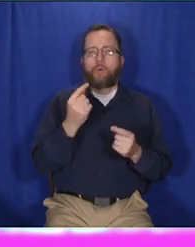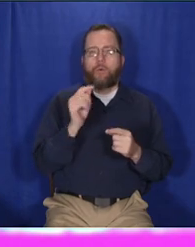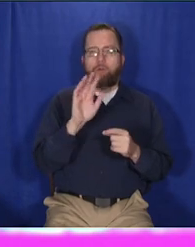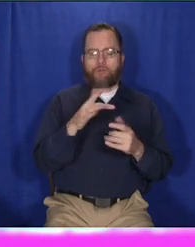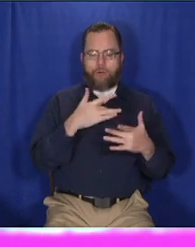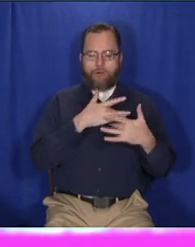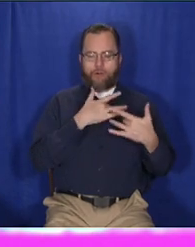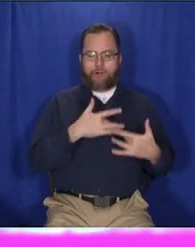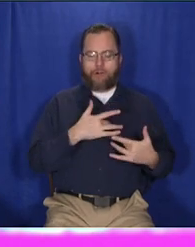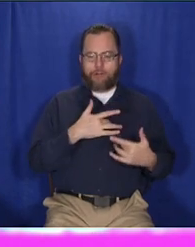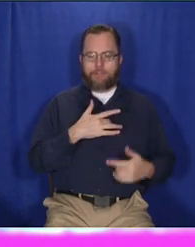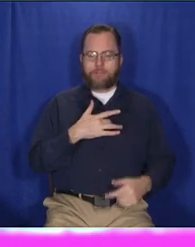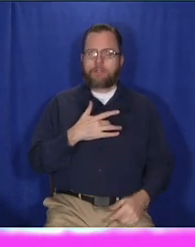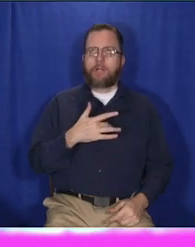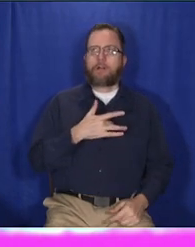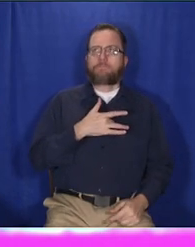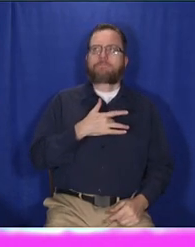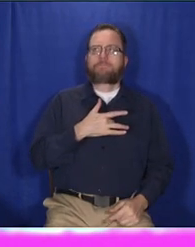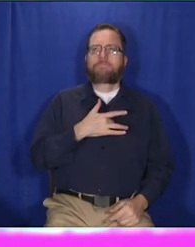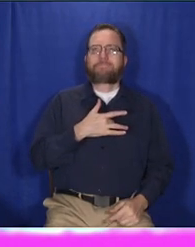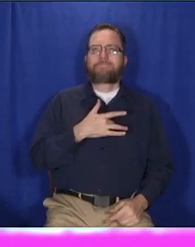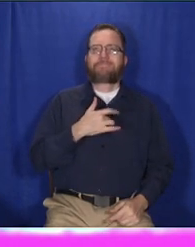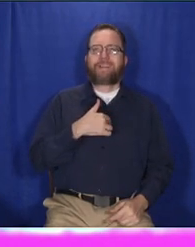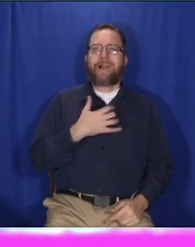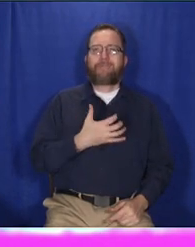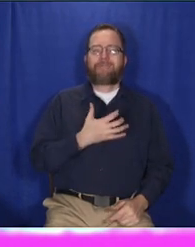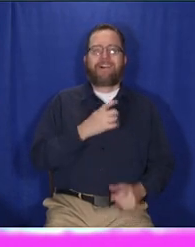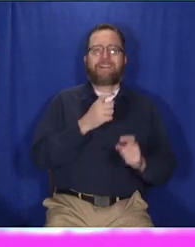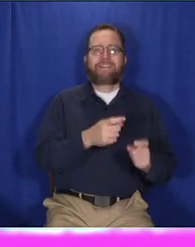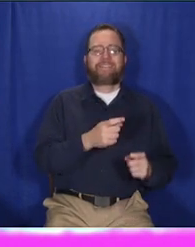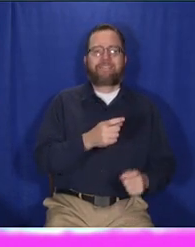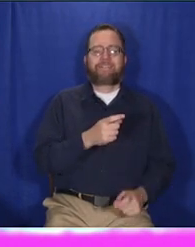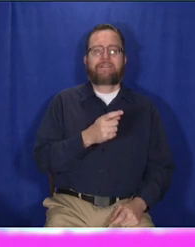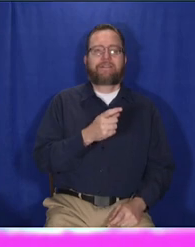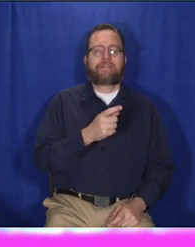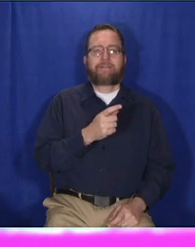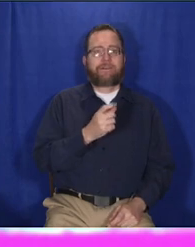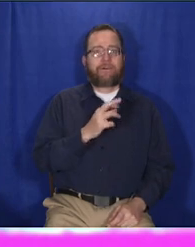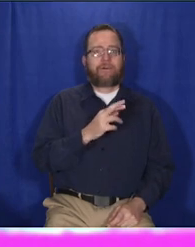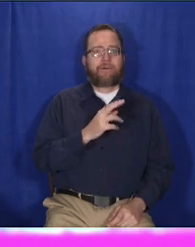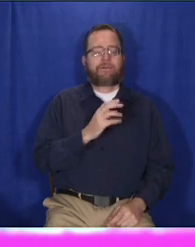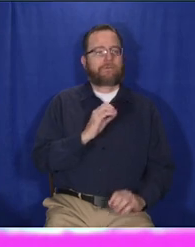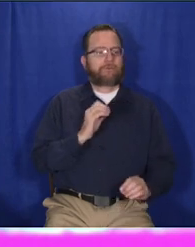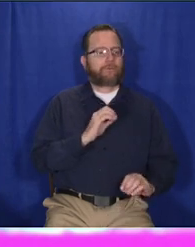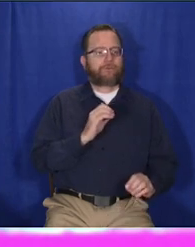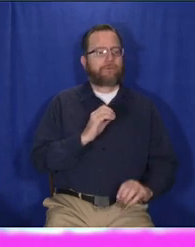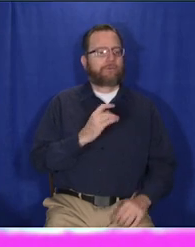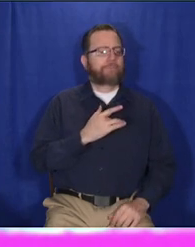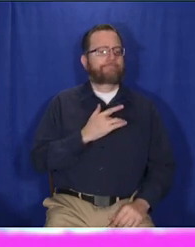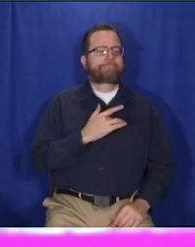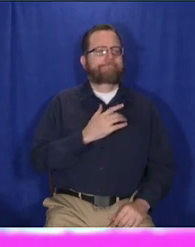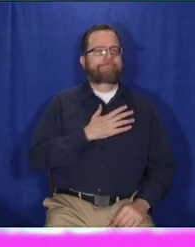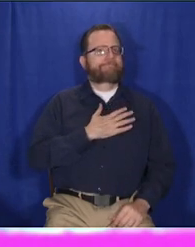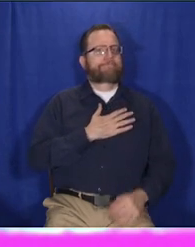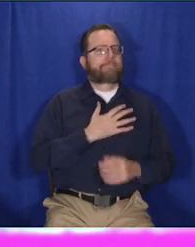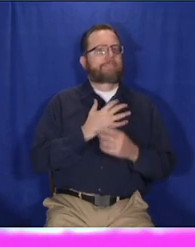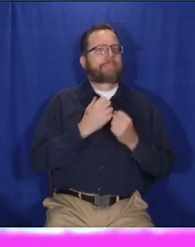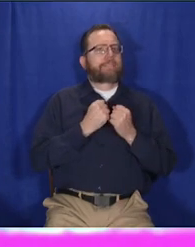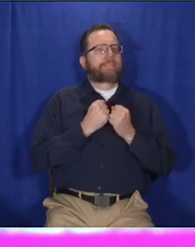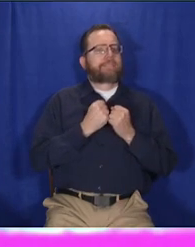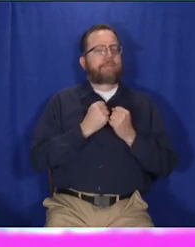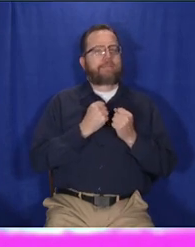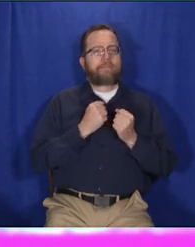own accord. It's willingly. And look at how the Philippians approach generosity. Verse 4, it says, "begging